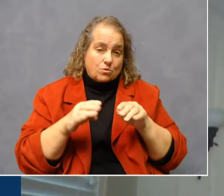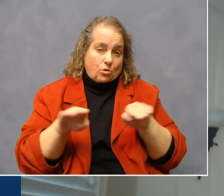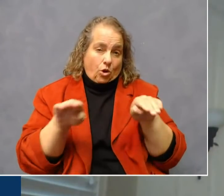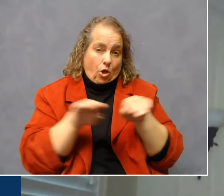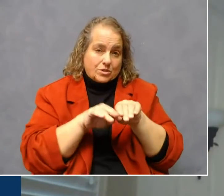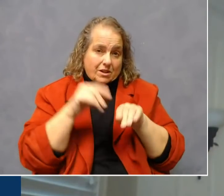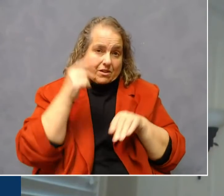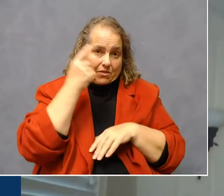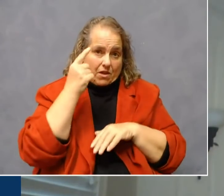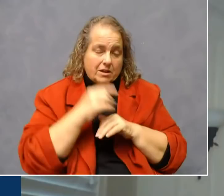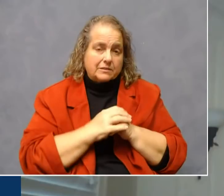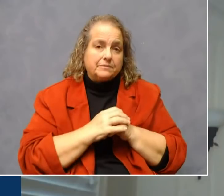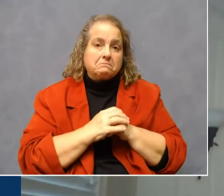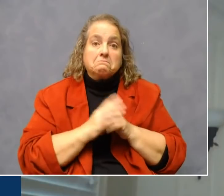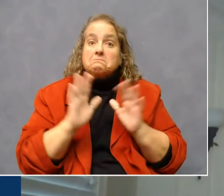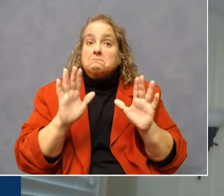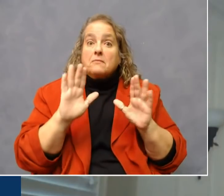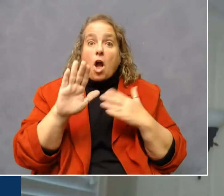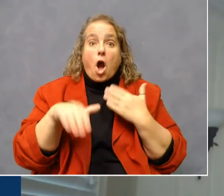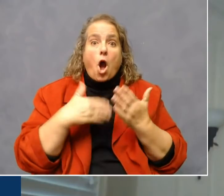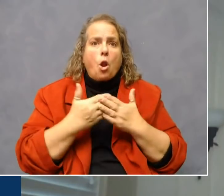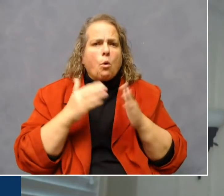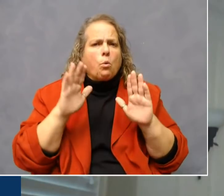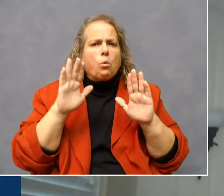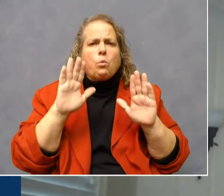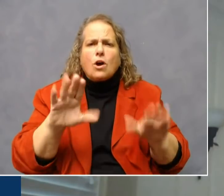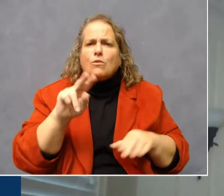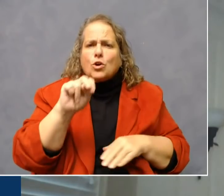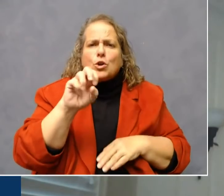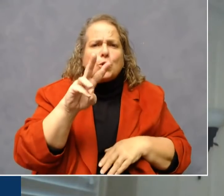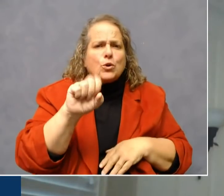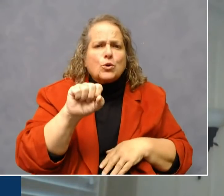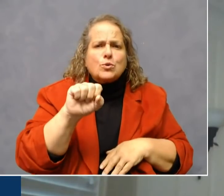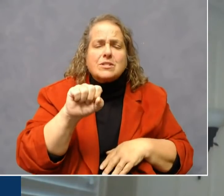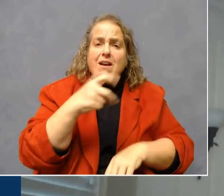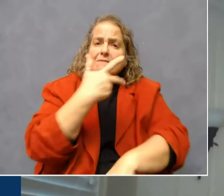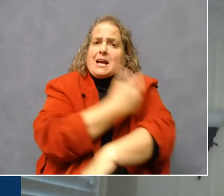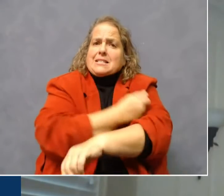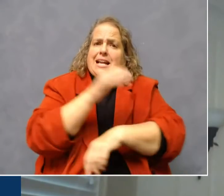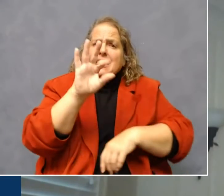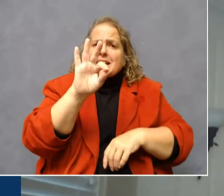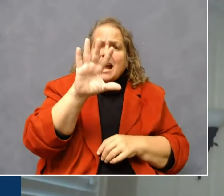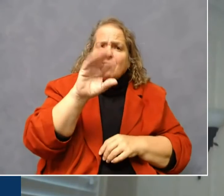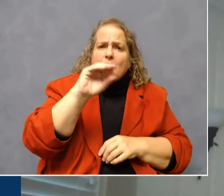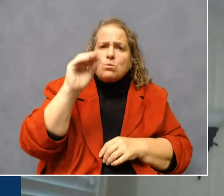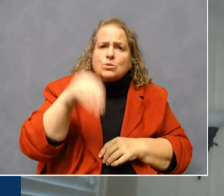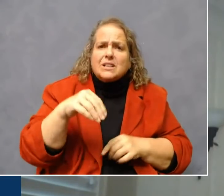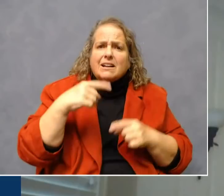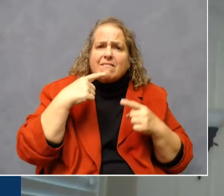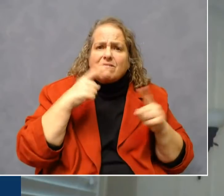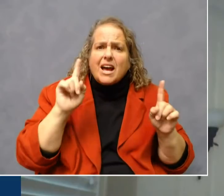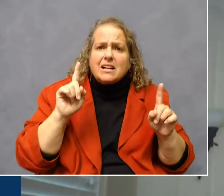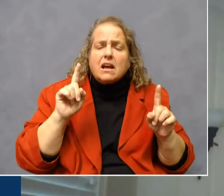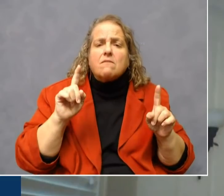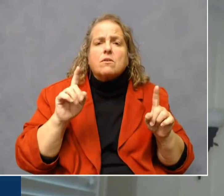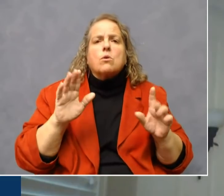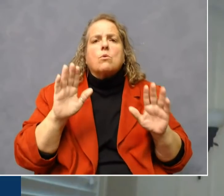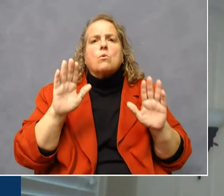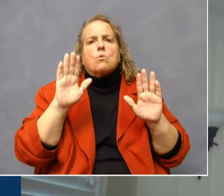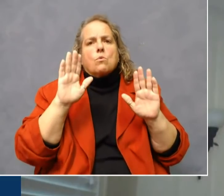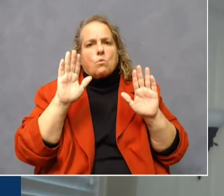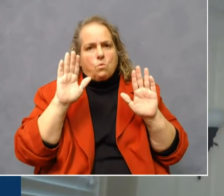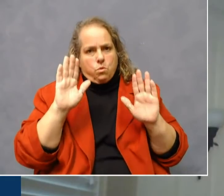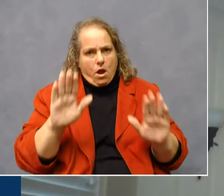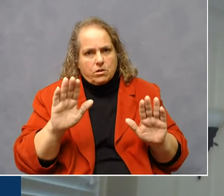wonderful news. Vaccines with 95% effectiveness and a good safety profile could help to get us